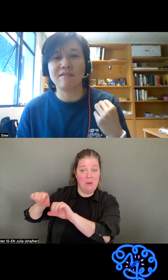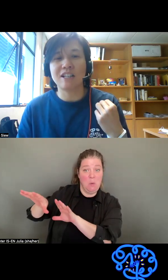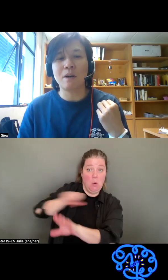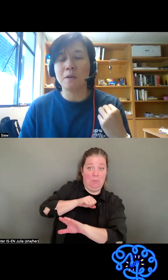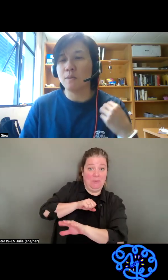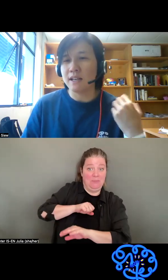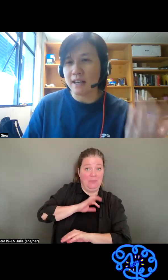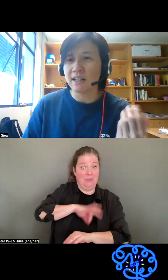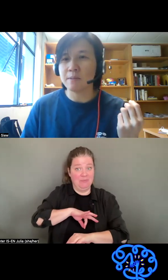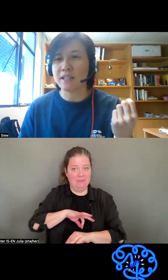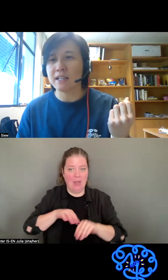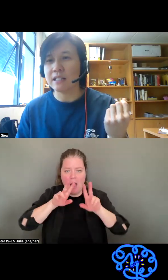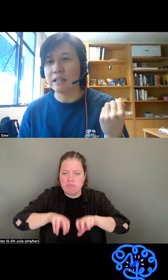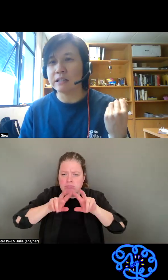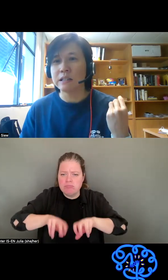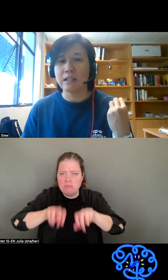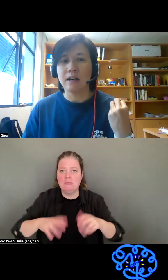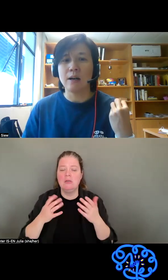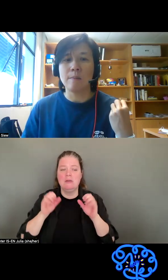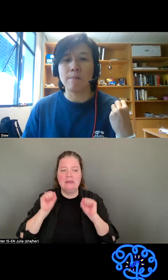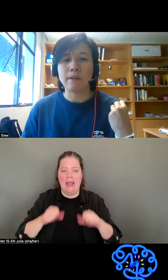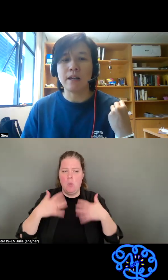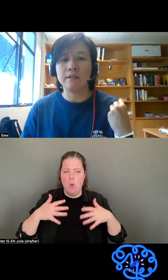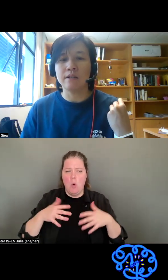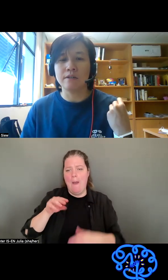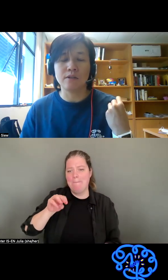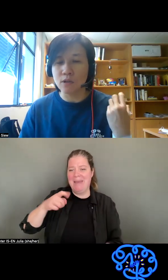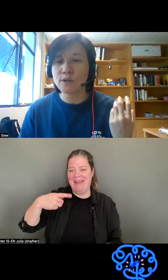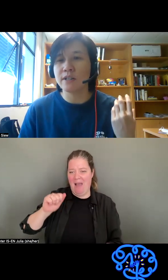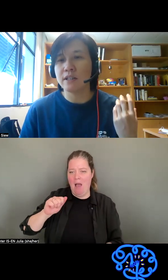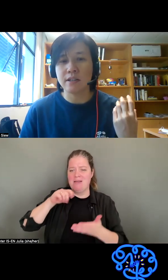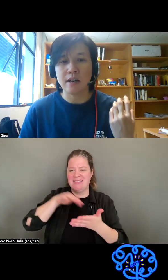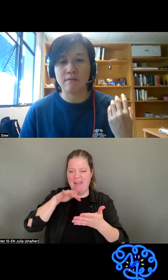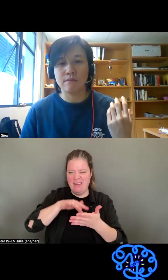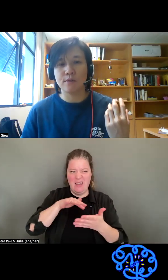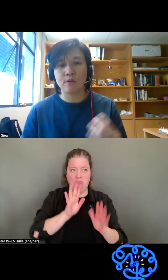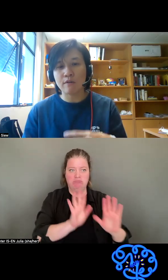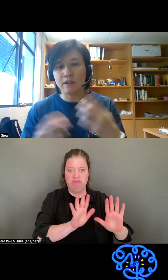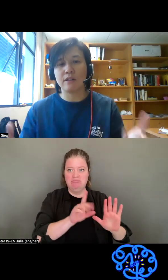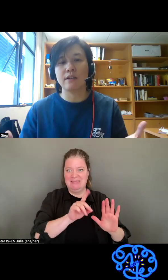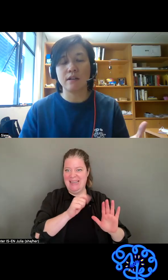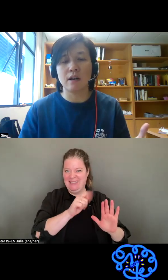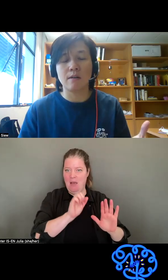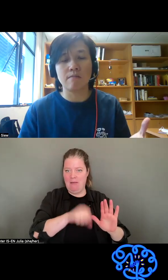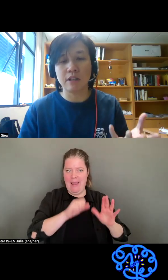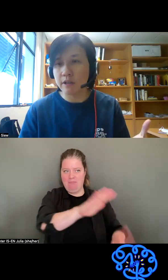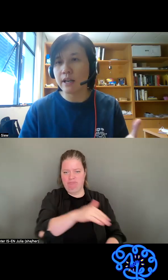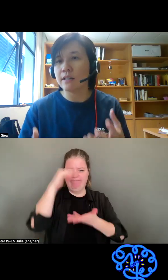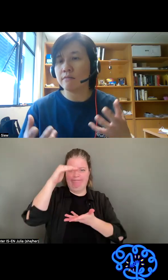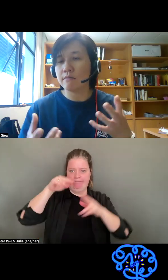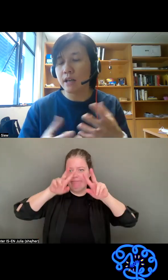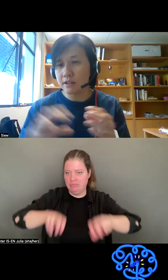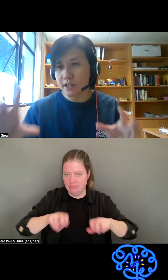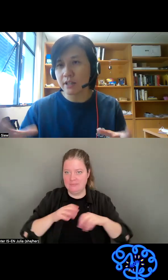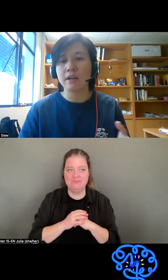classic experiments. We can analyze megastudy data. And the conclusion is that phonographic degree